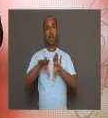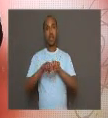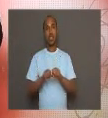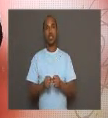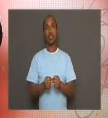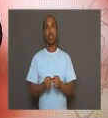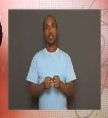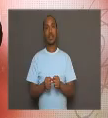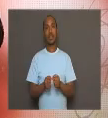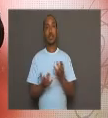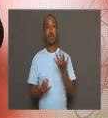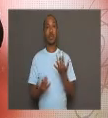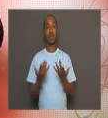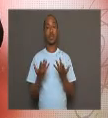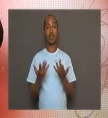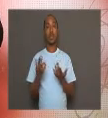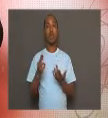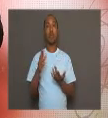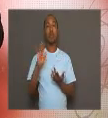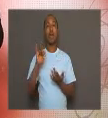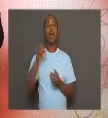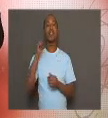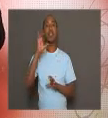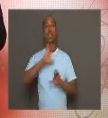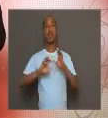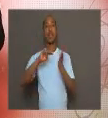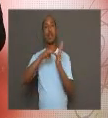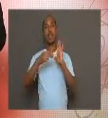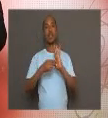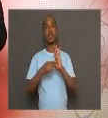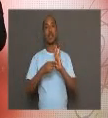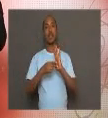by combustion or by other chemical means.